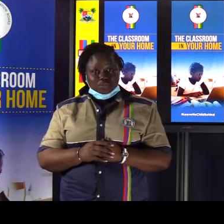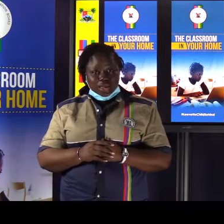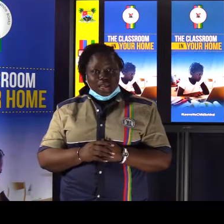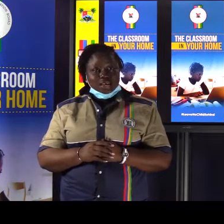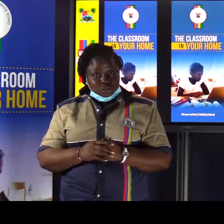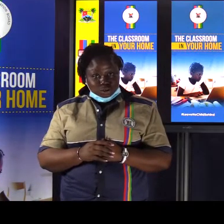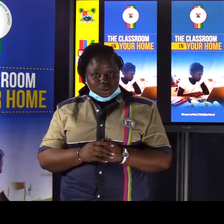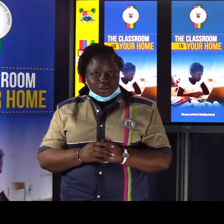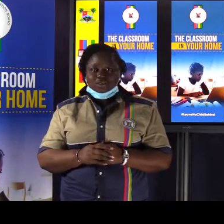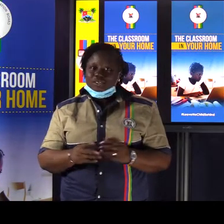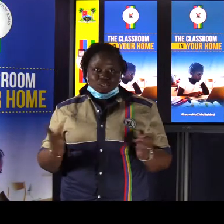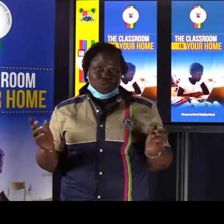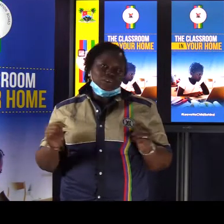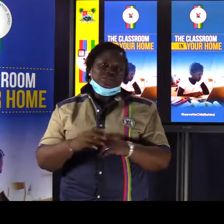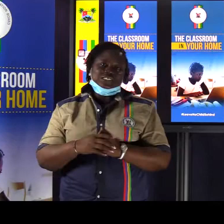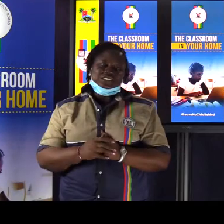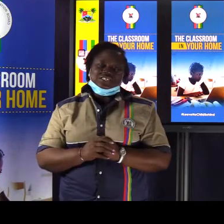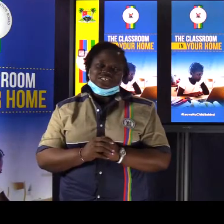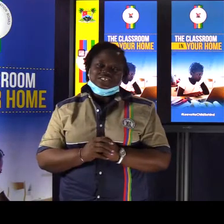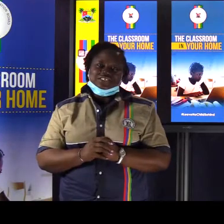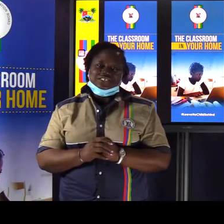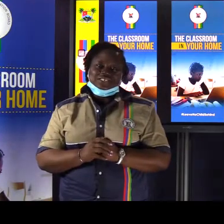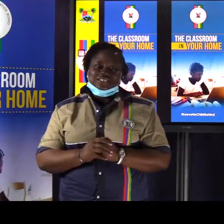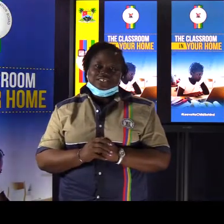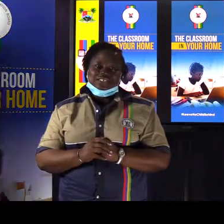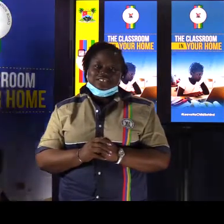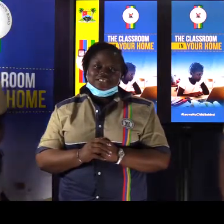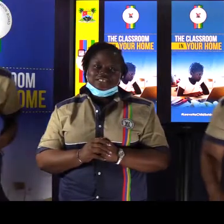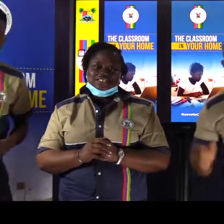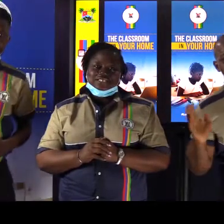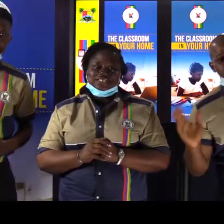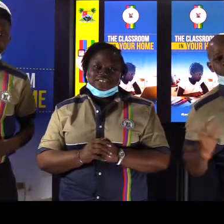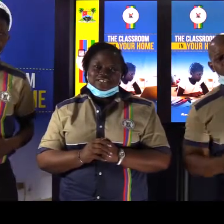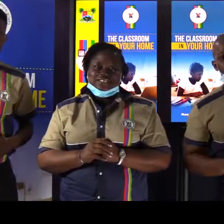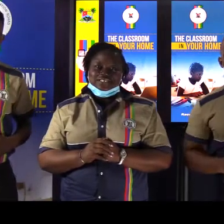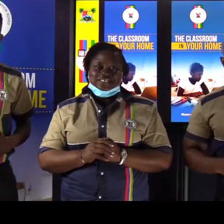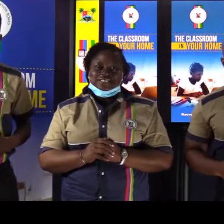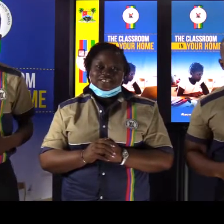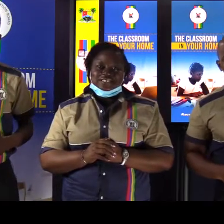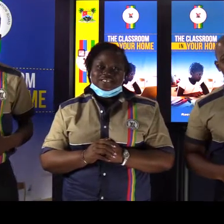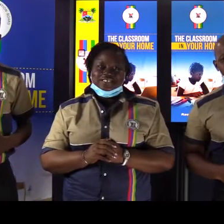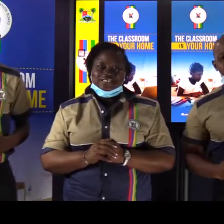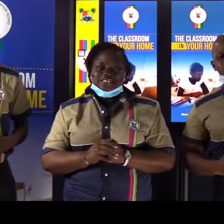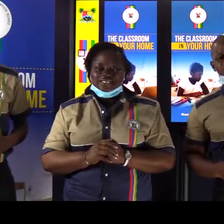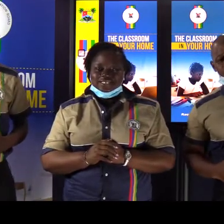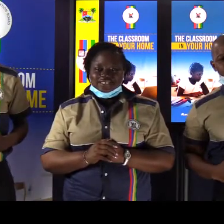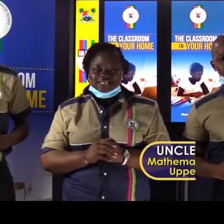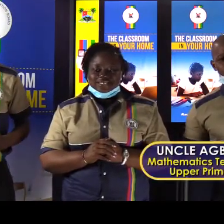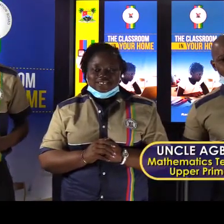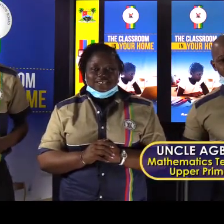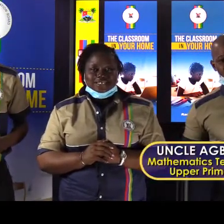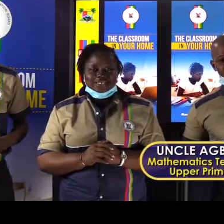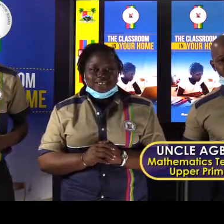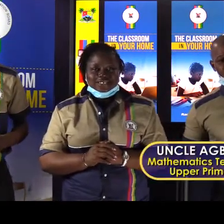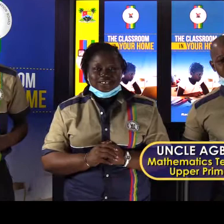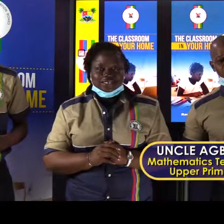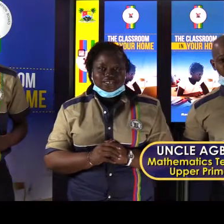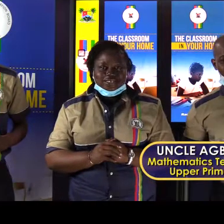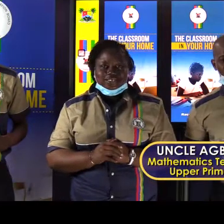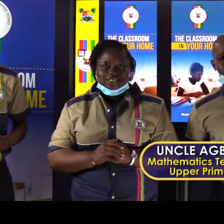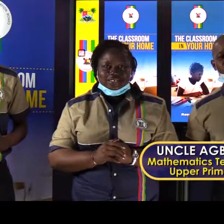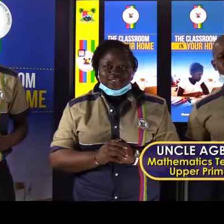have with me, as usual, your wonderful teachers. Hello, children. I am your mathematics